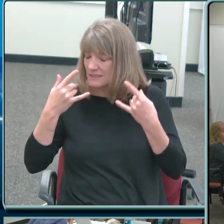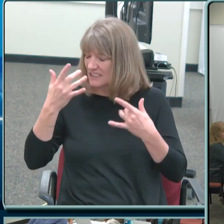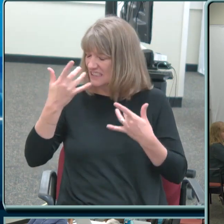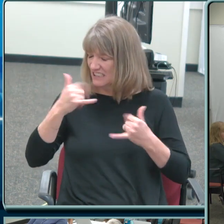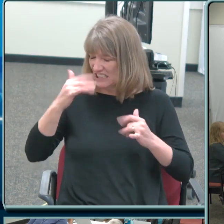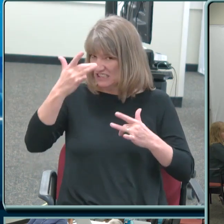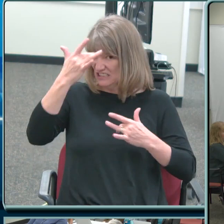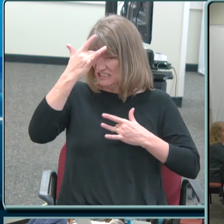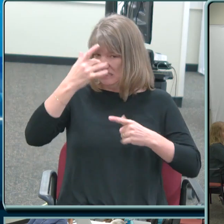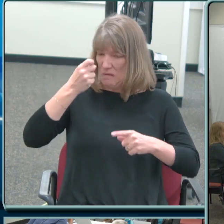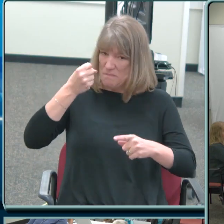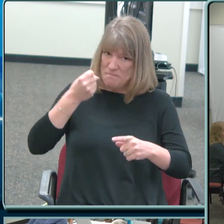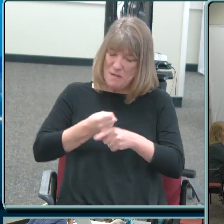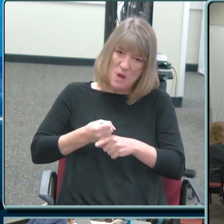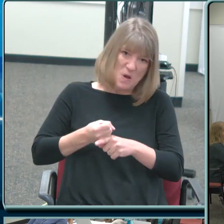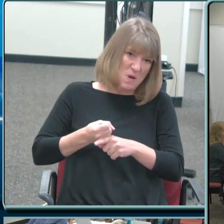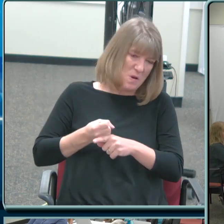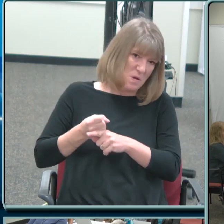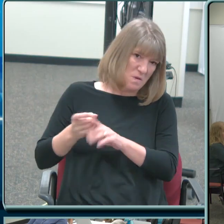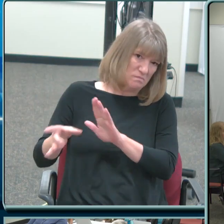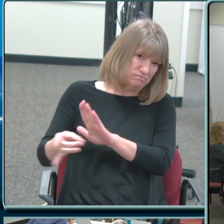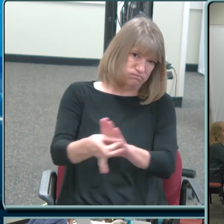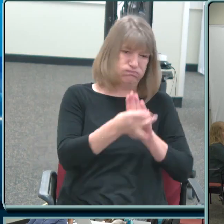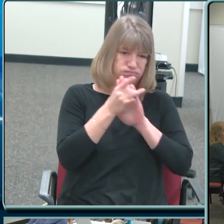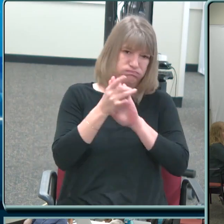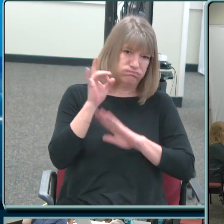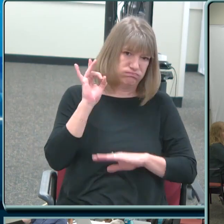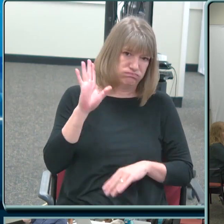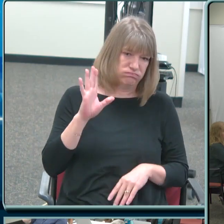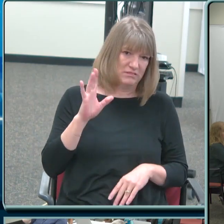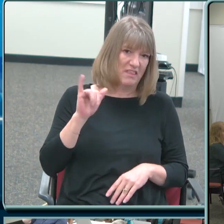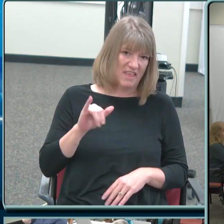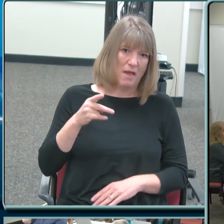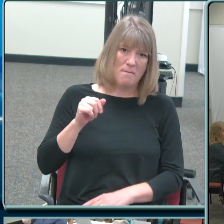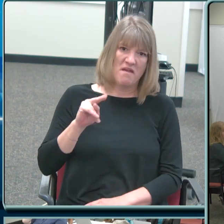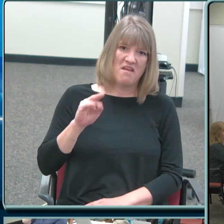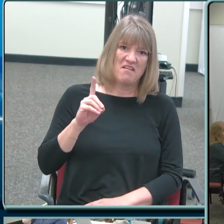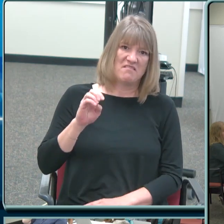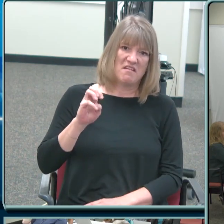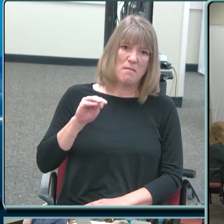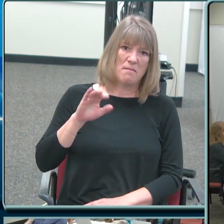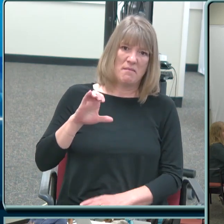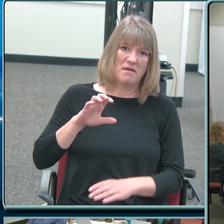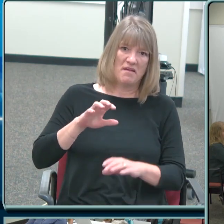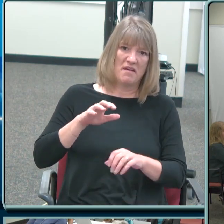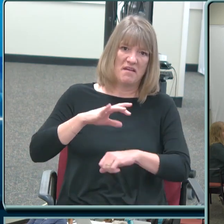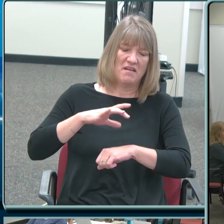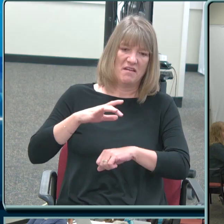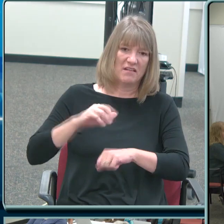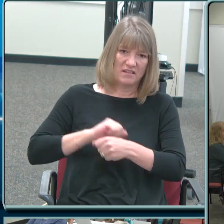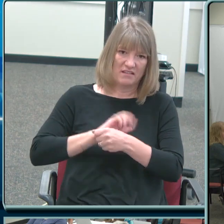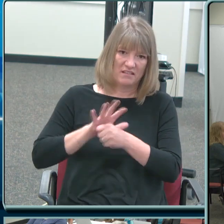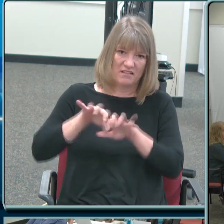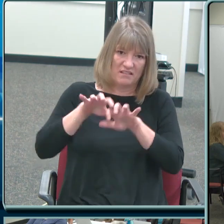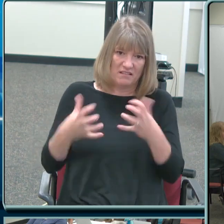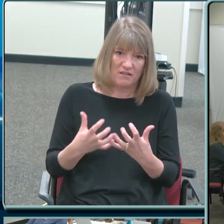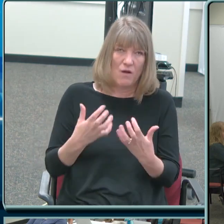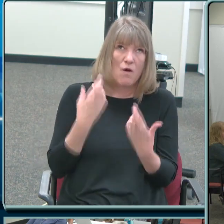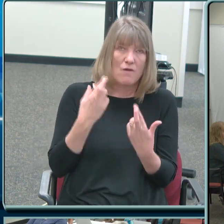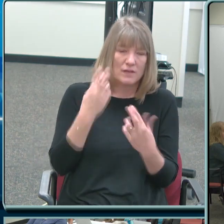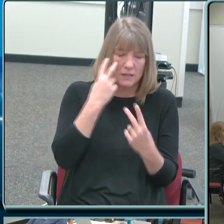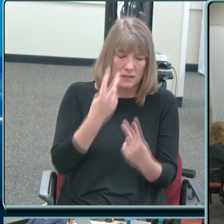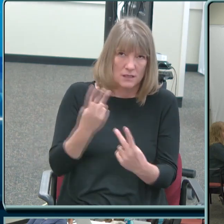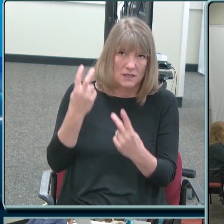us really, really, really hard. This is what a pandemic does. Hopefully we are looking at all of this in the rearview